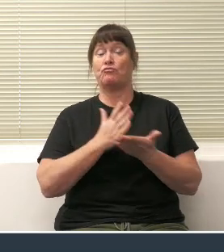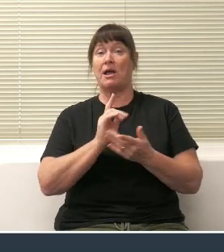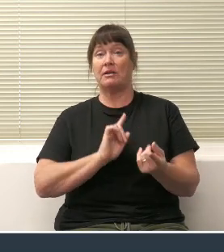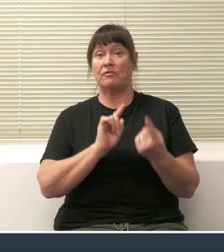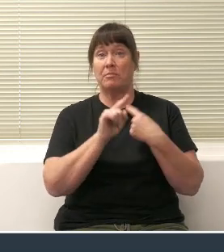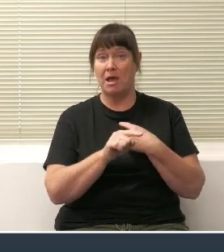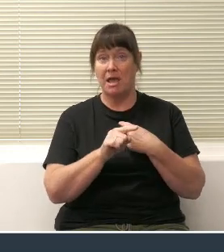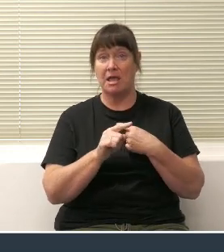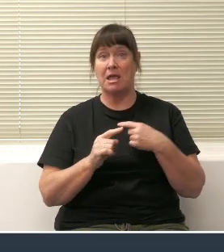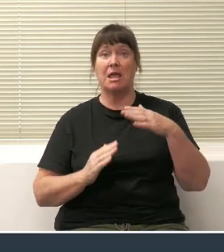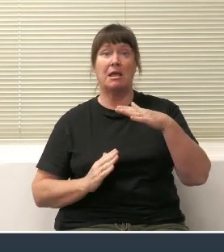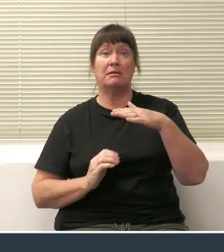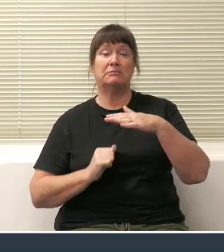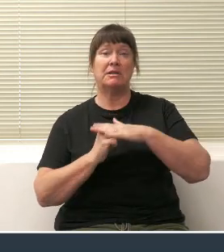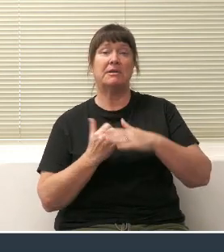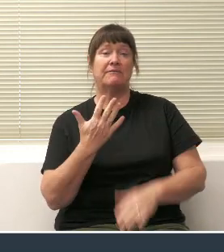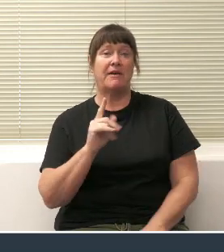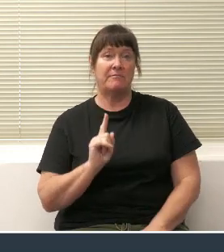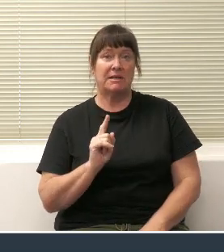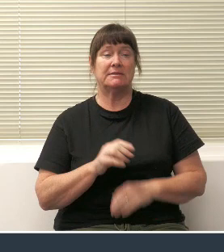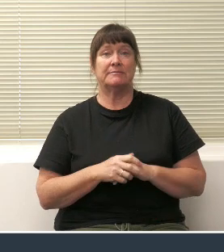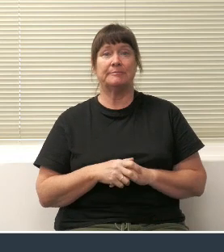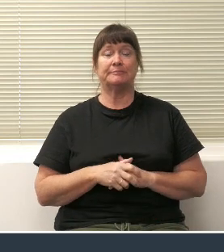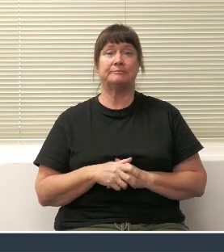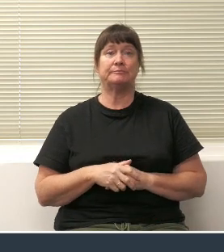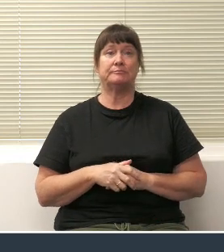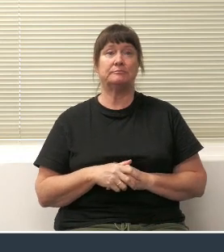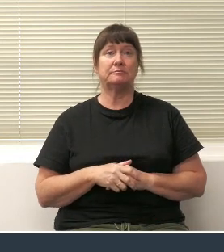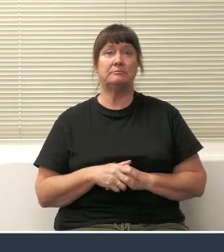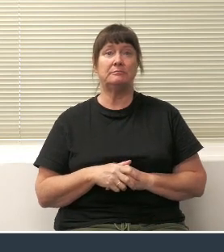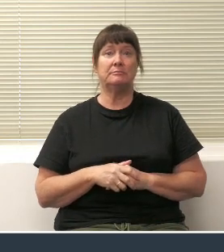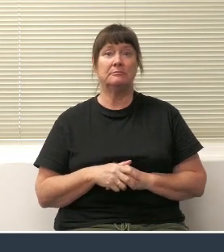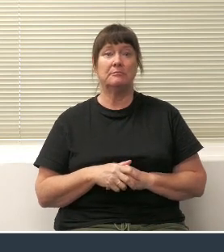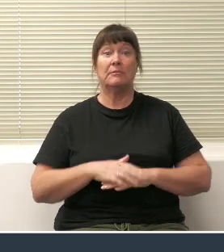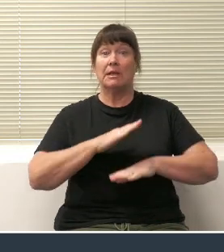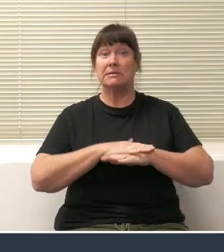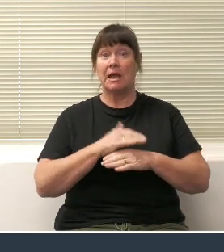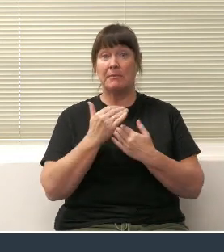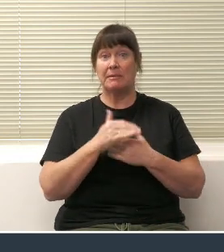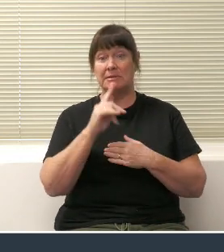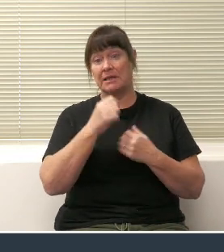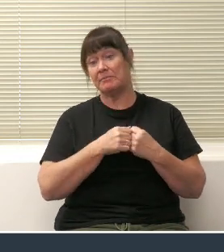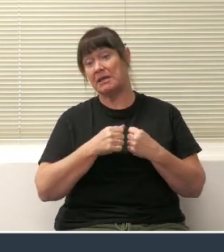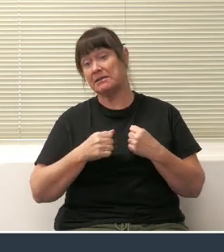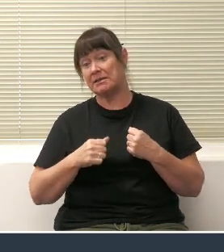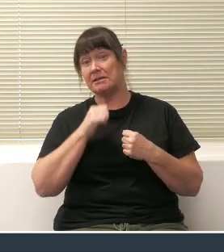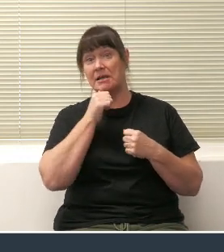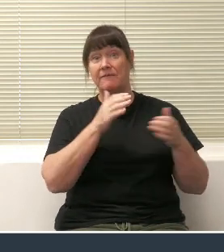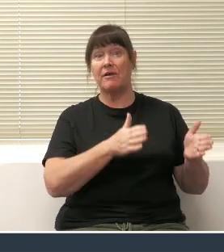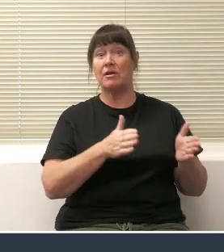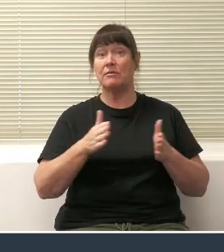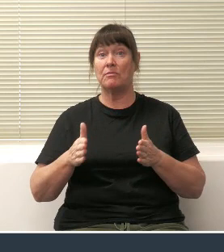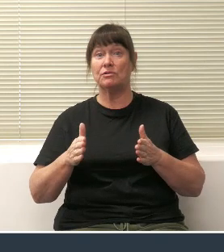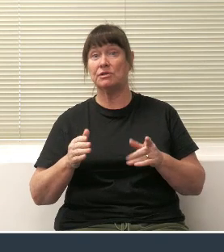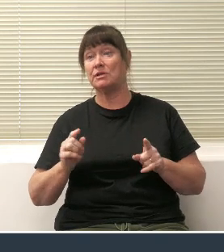more than 5 minutes, and other members, no more than 5 minutes. Time limits can be extended if a motion to that effect is